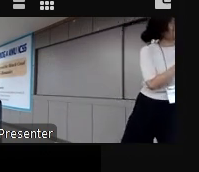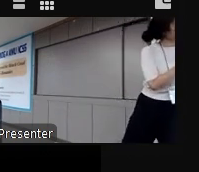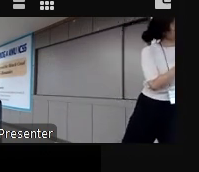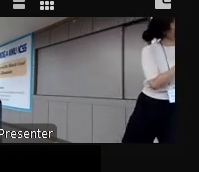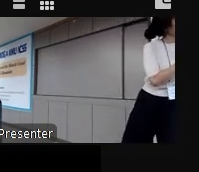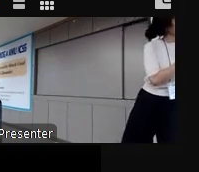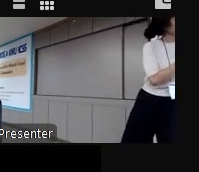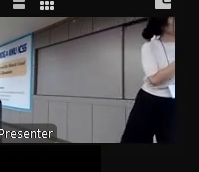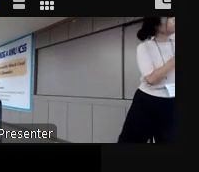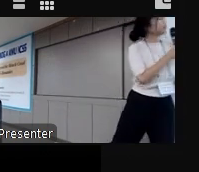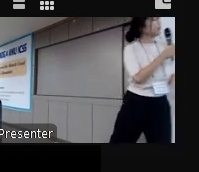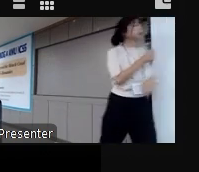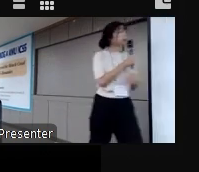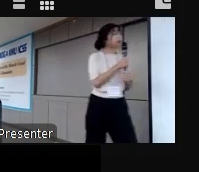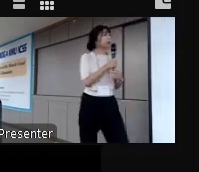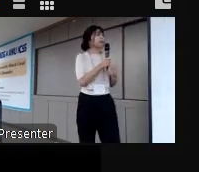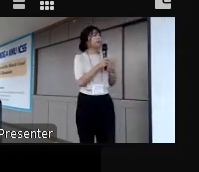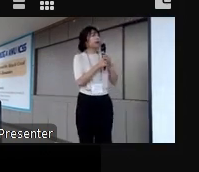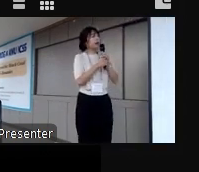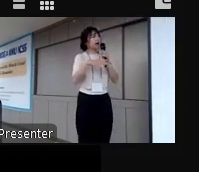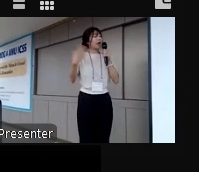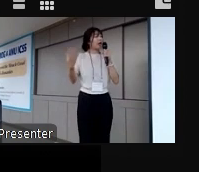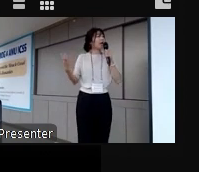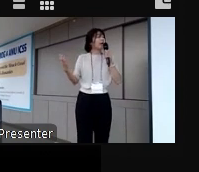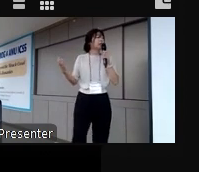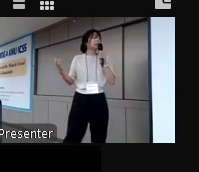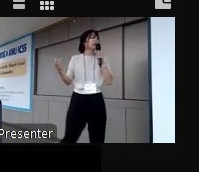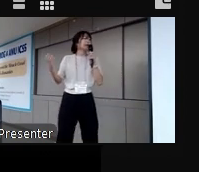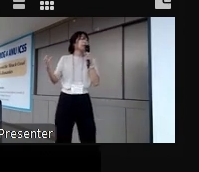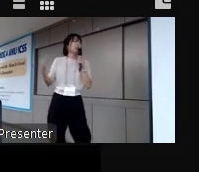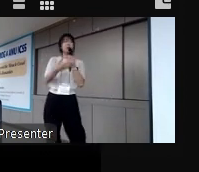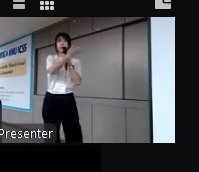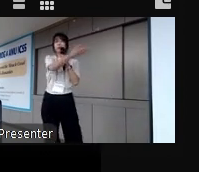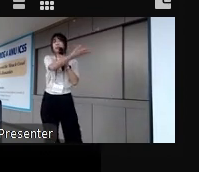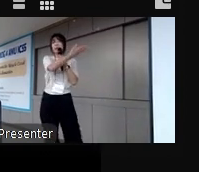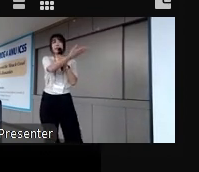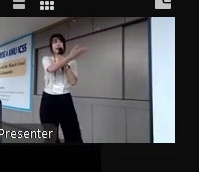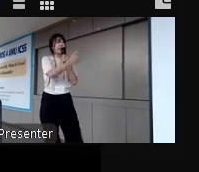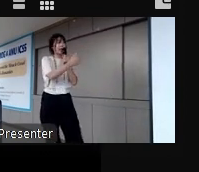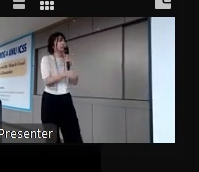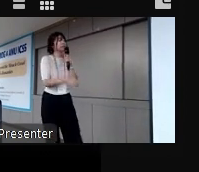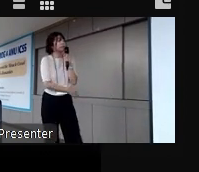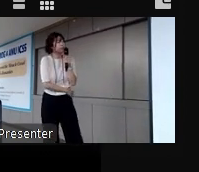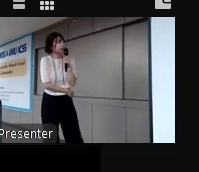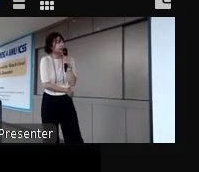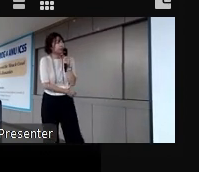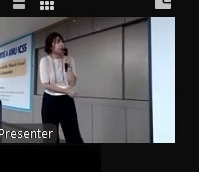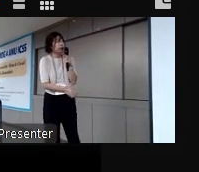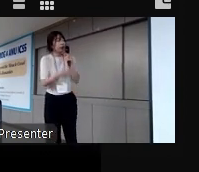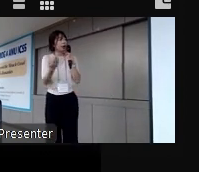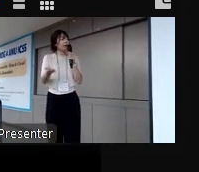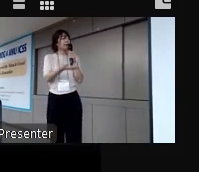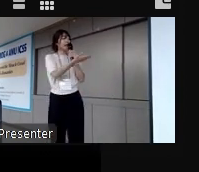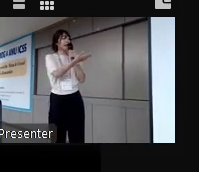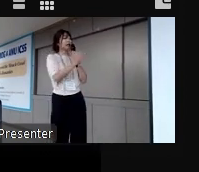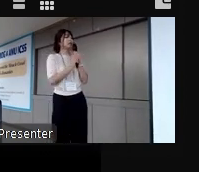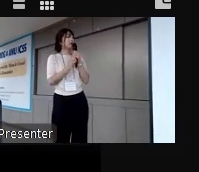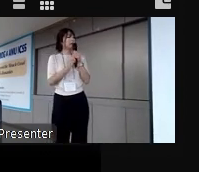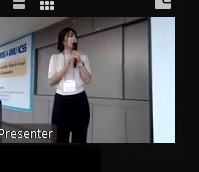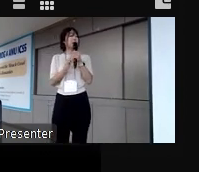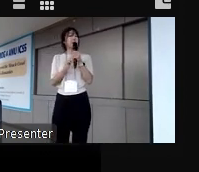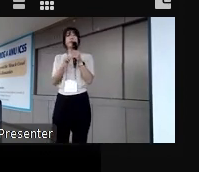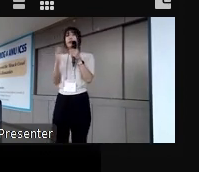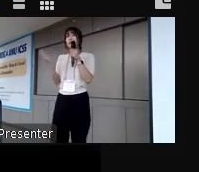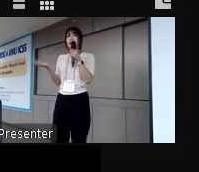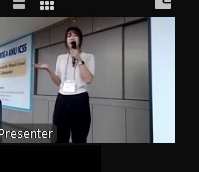an entity and returning true if A has some relation to this entity X. And this again is fully